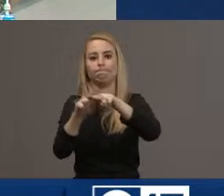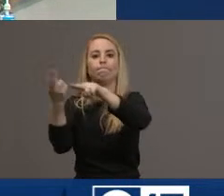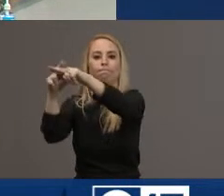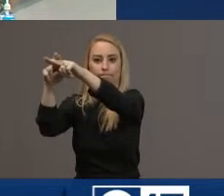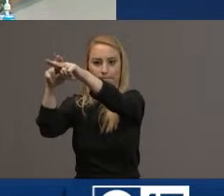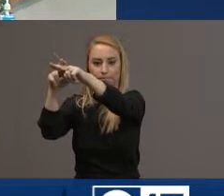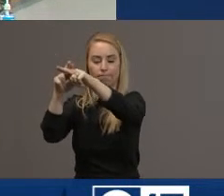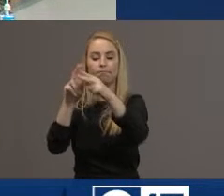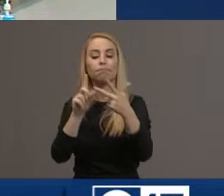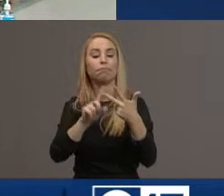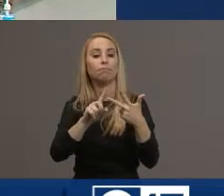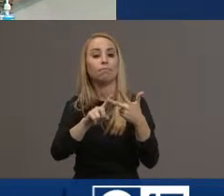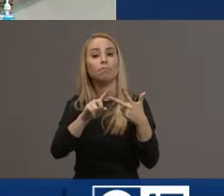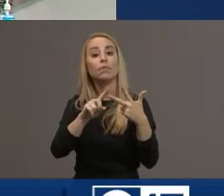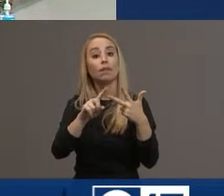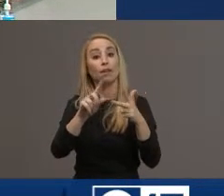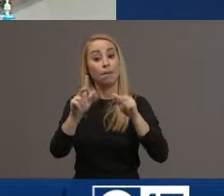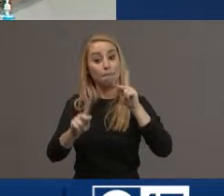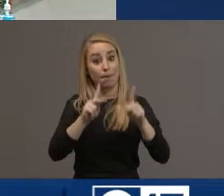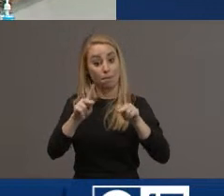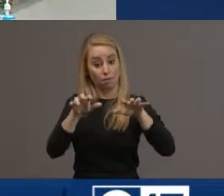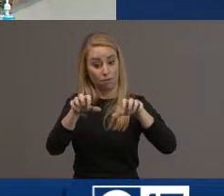COVID-19 cases.